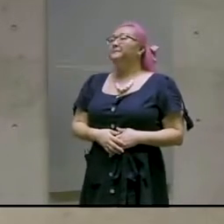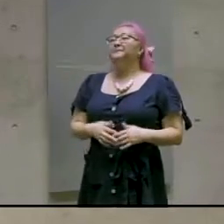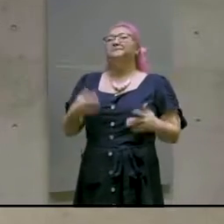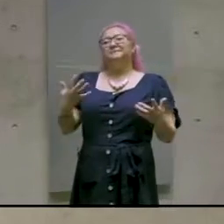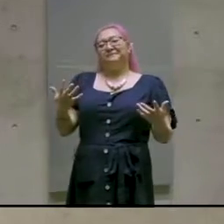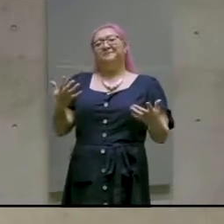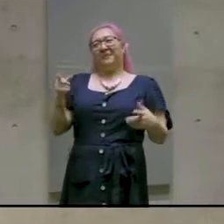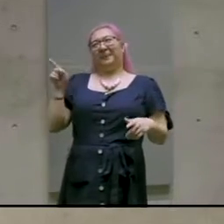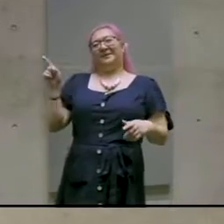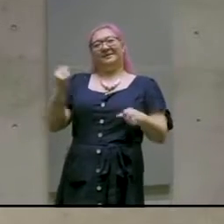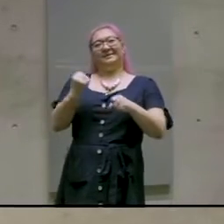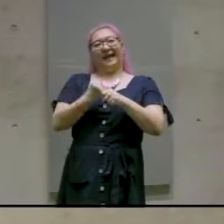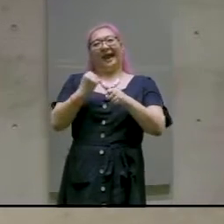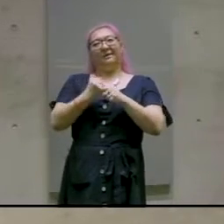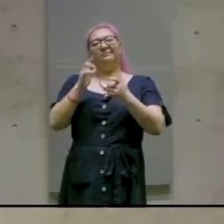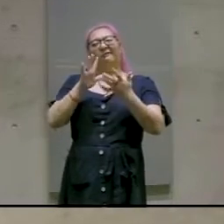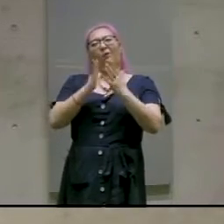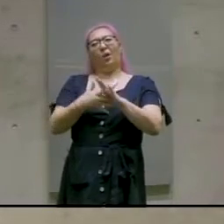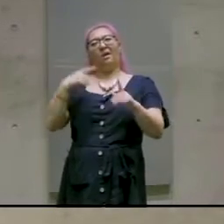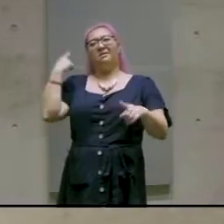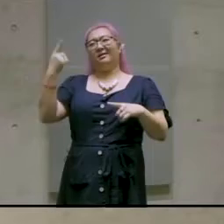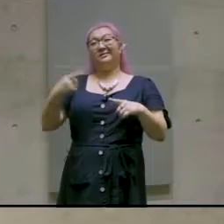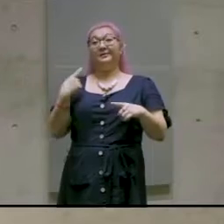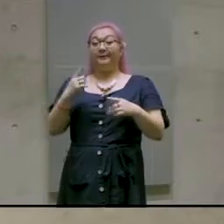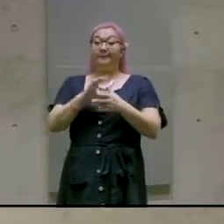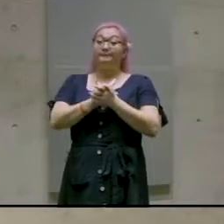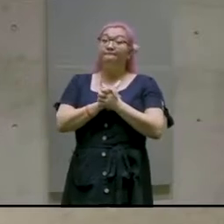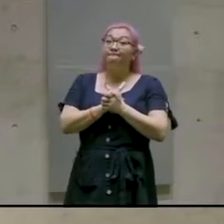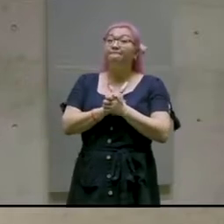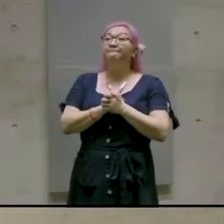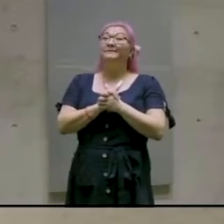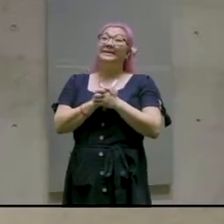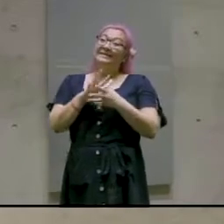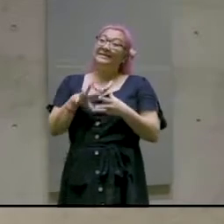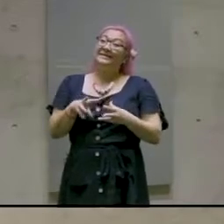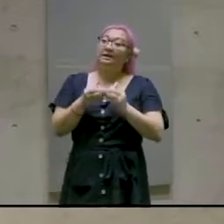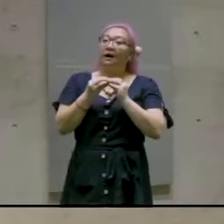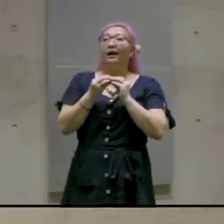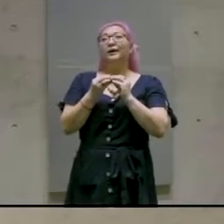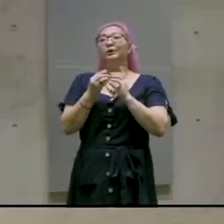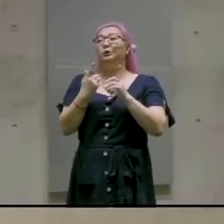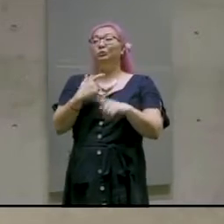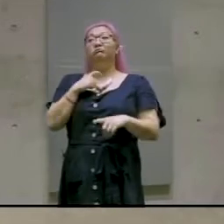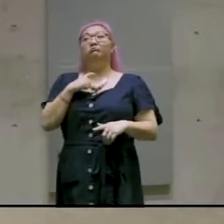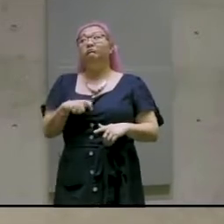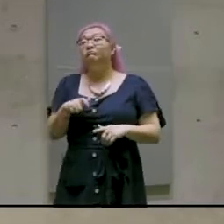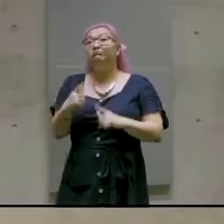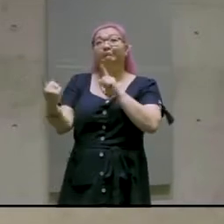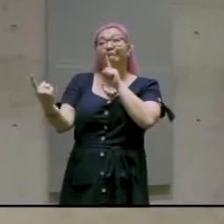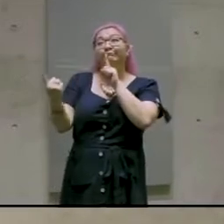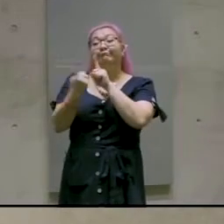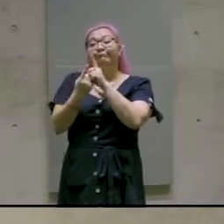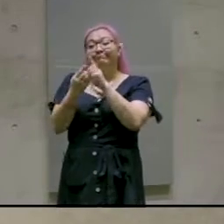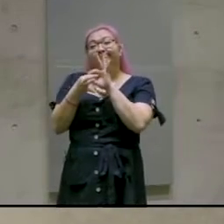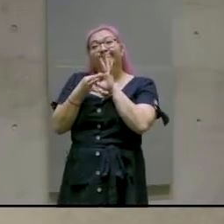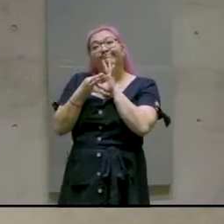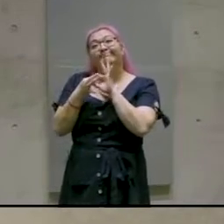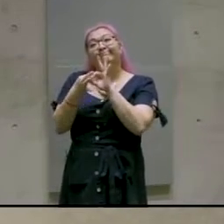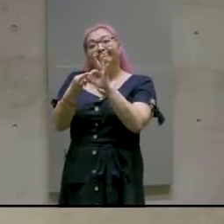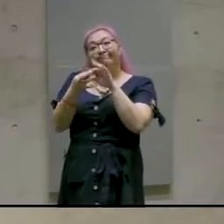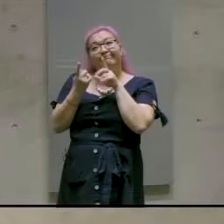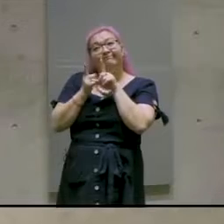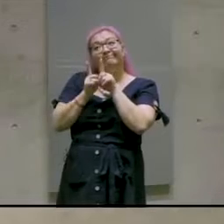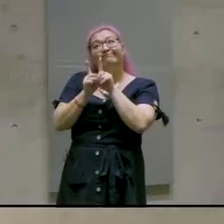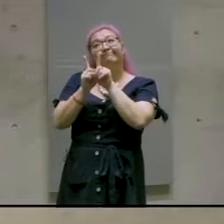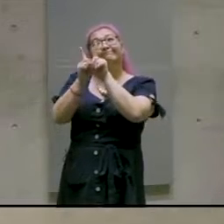for kind of long-term relationship exploration. It just competes with too many other narrative elements. We do kind of use it